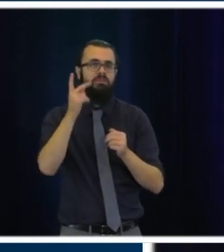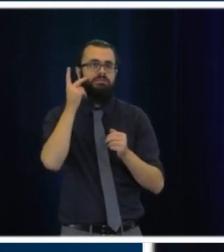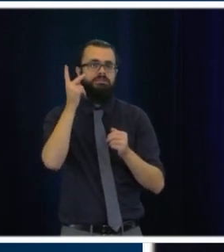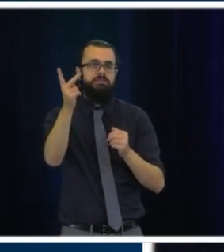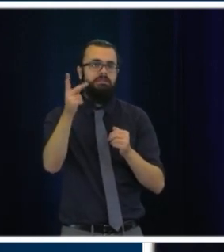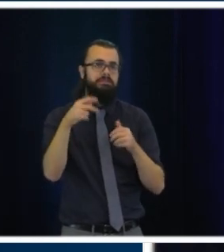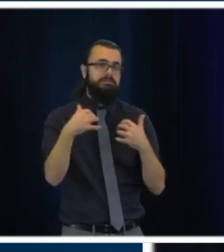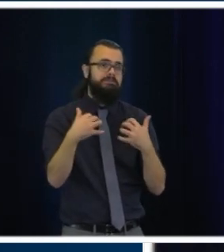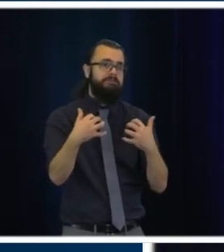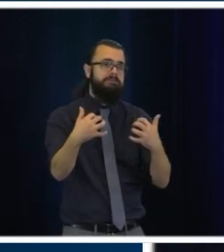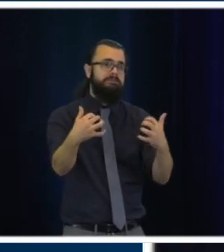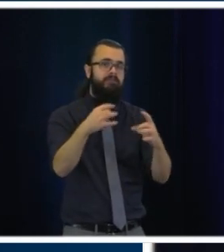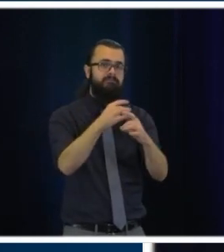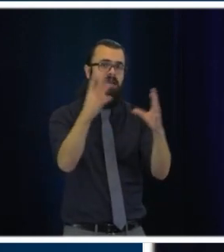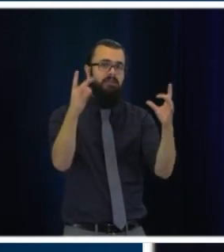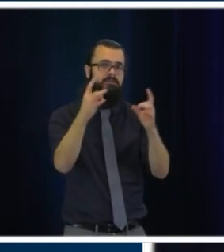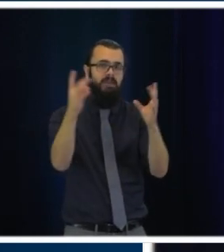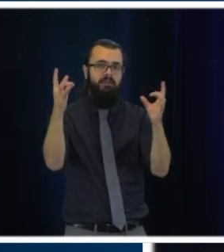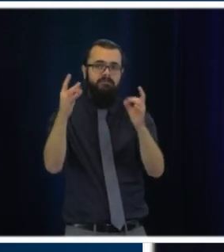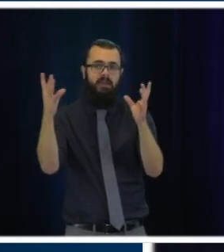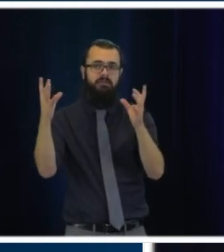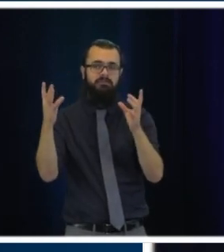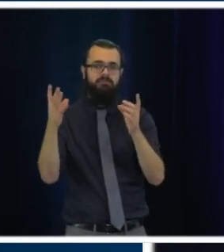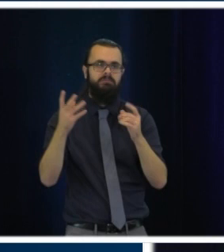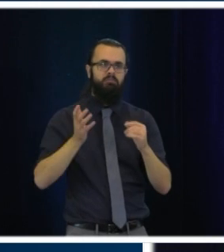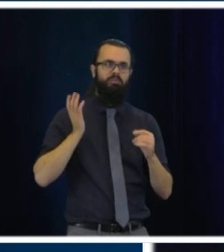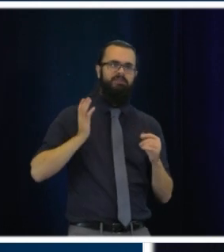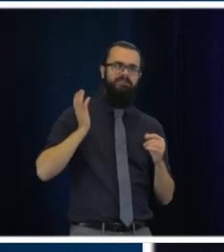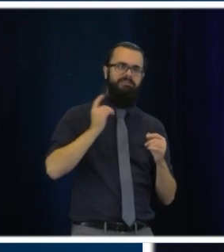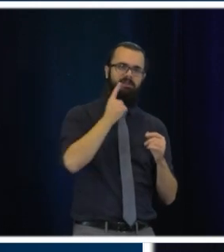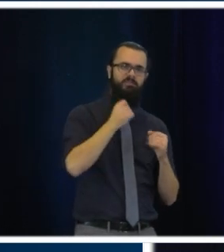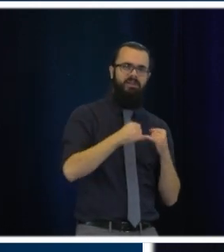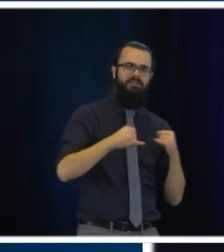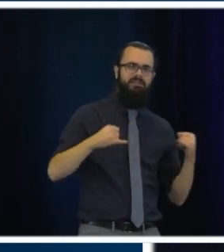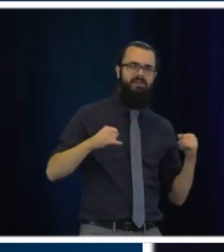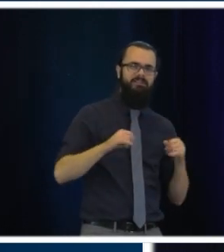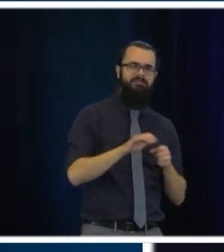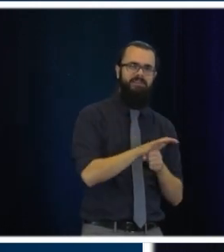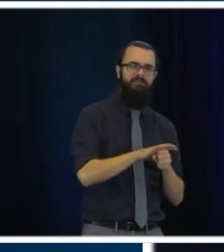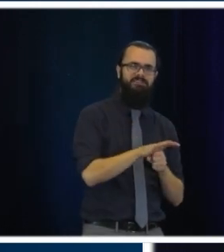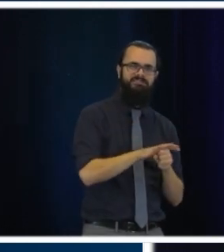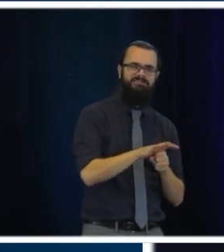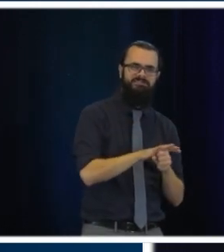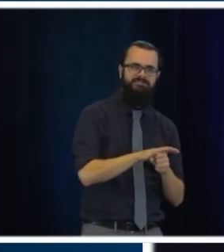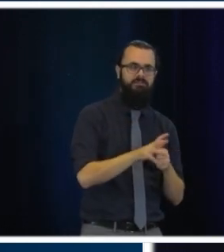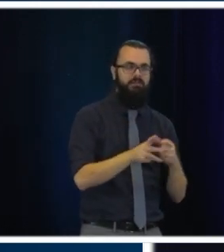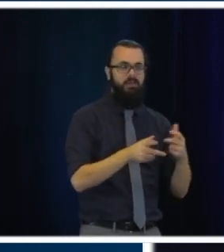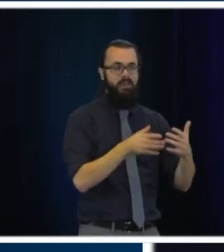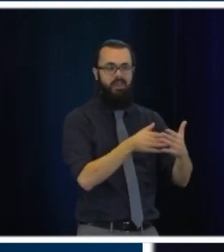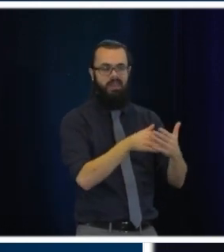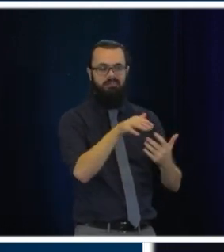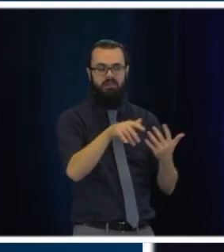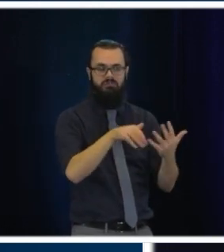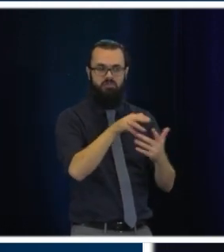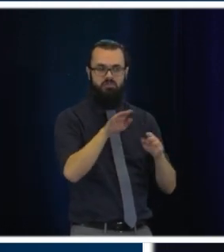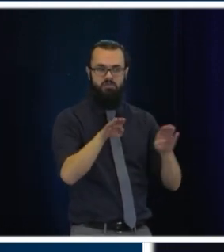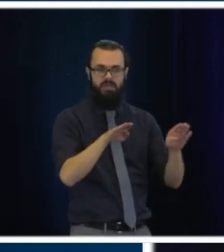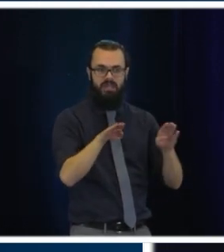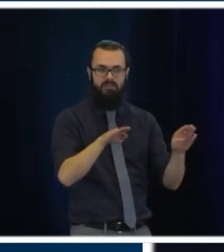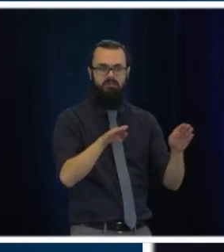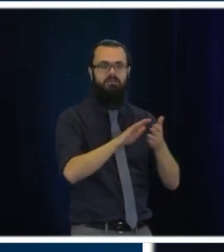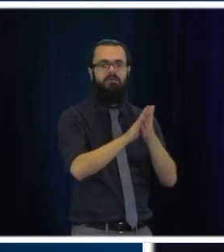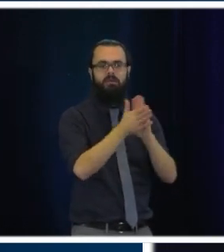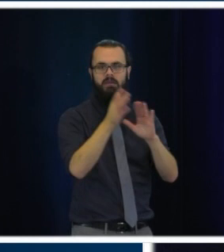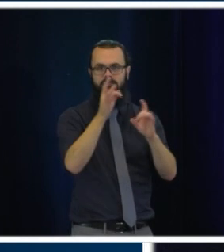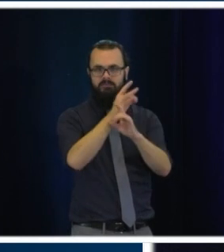neighborhoods. And then obviously with antisocial behavior and maybe violent behavior, we see an increase in incarceration. So these